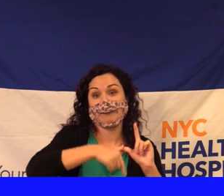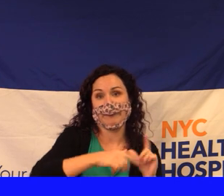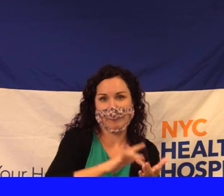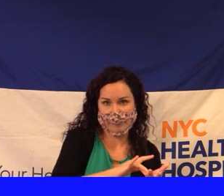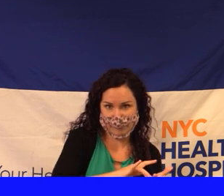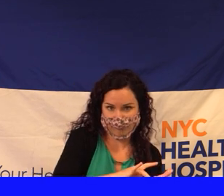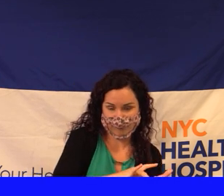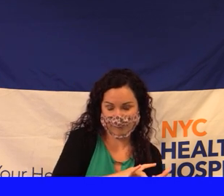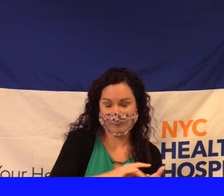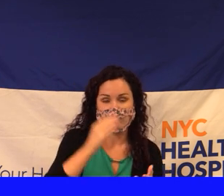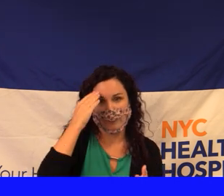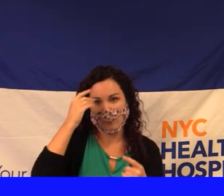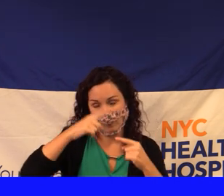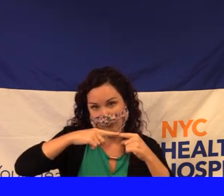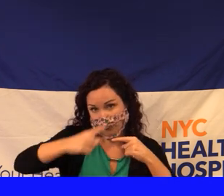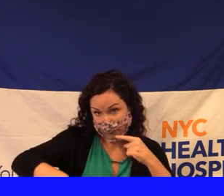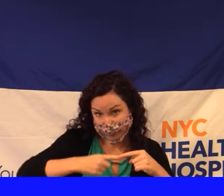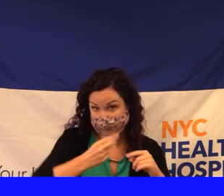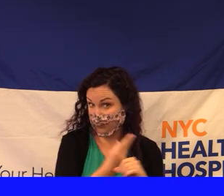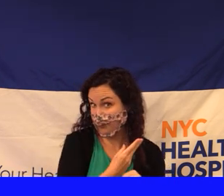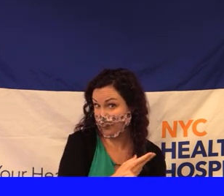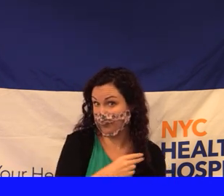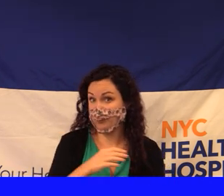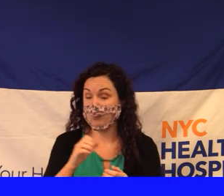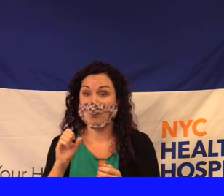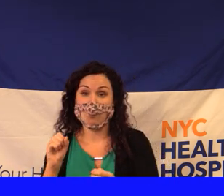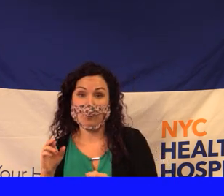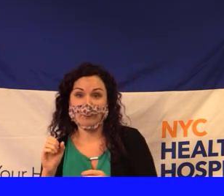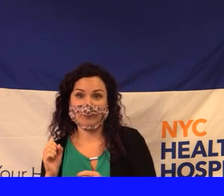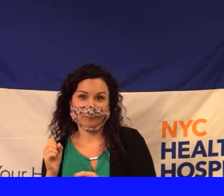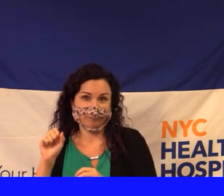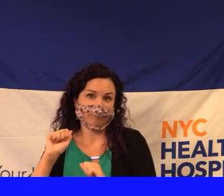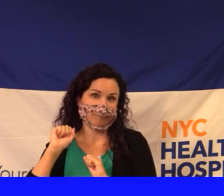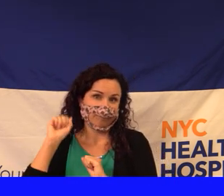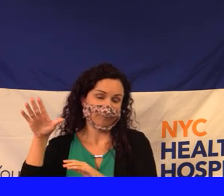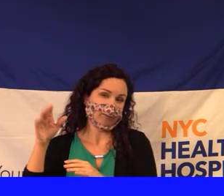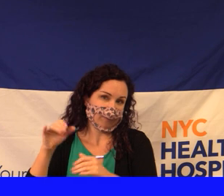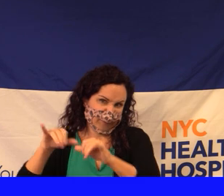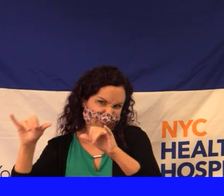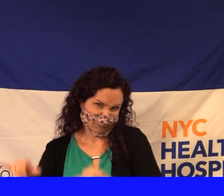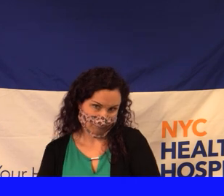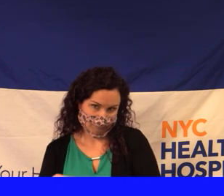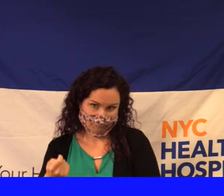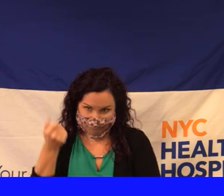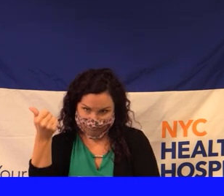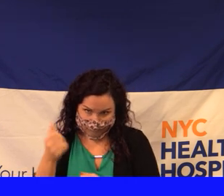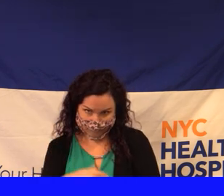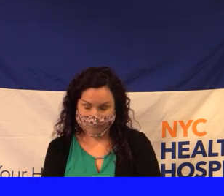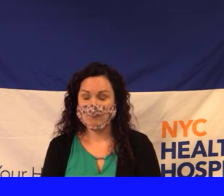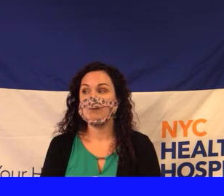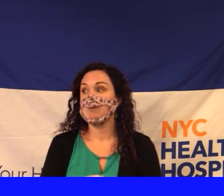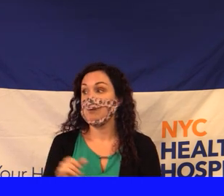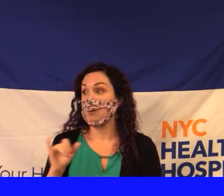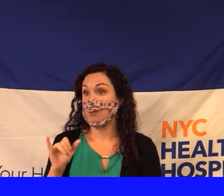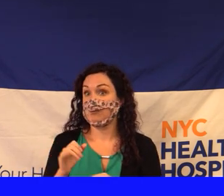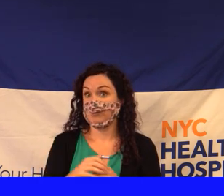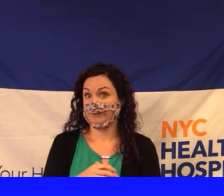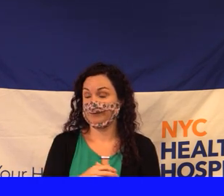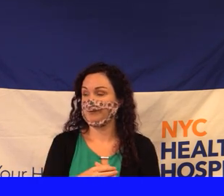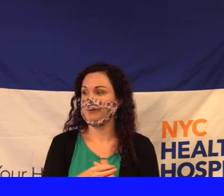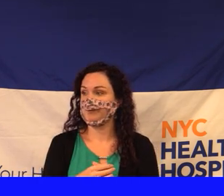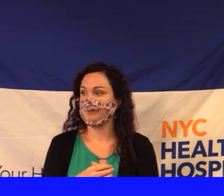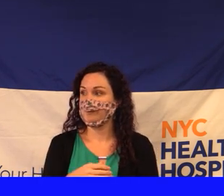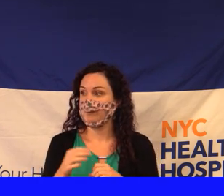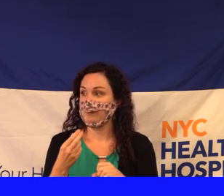going to know whether to rotate the drug to use it or to move it out of the system. And what it's also going to give us the ability to do